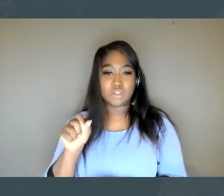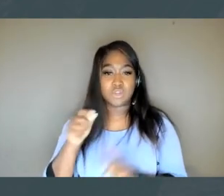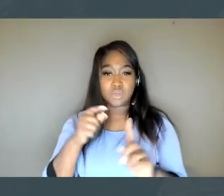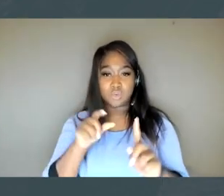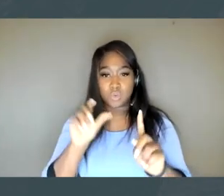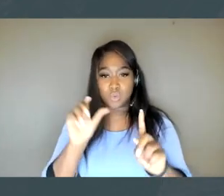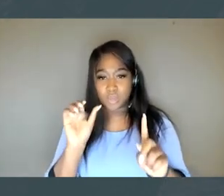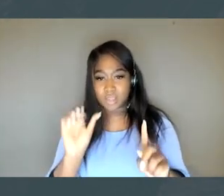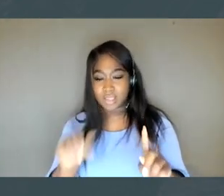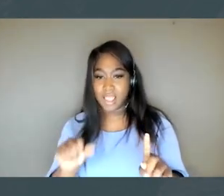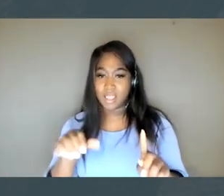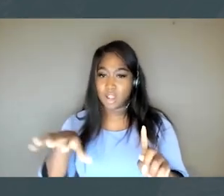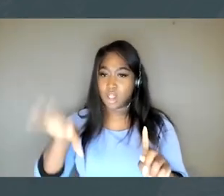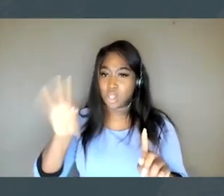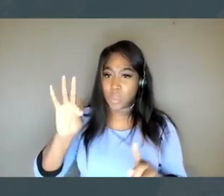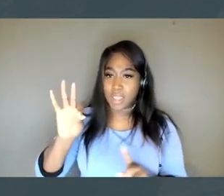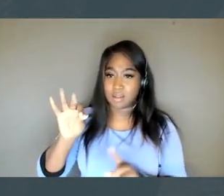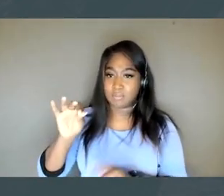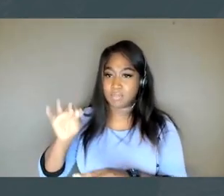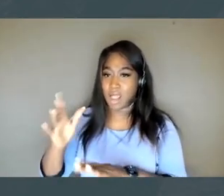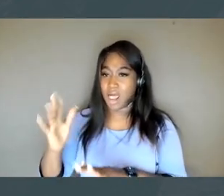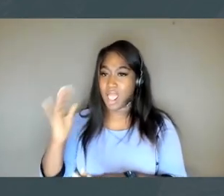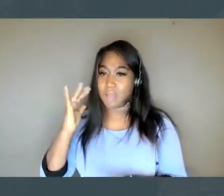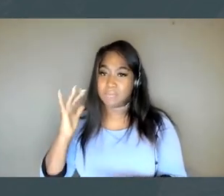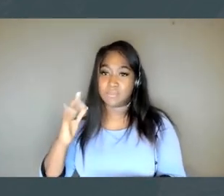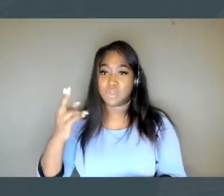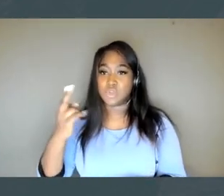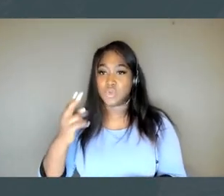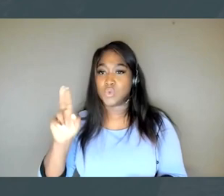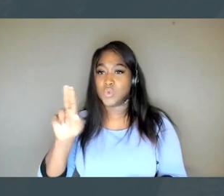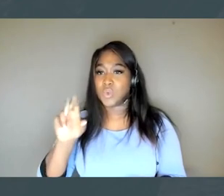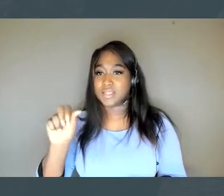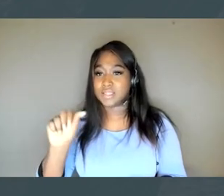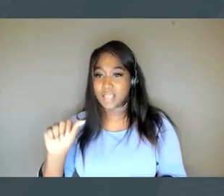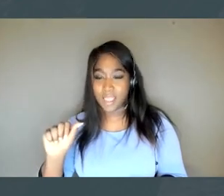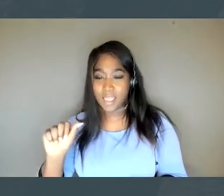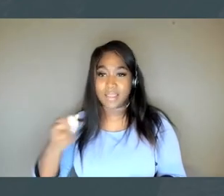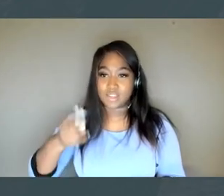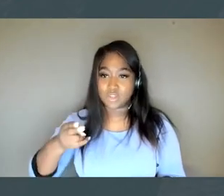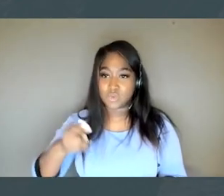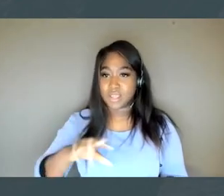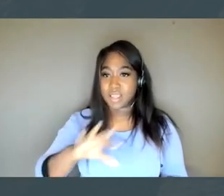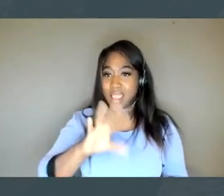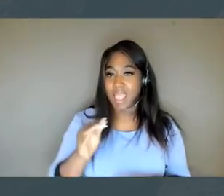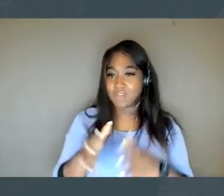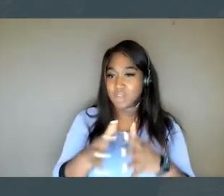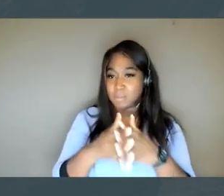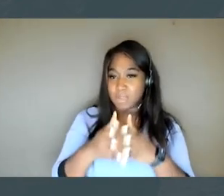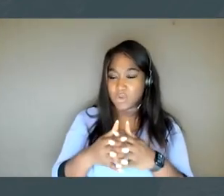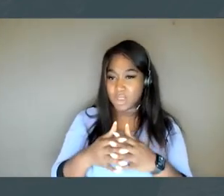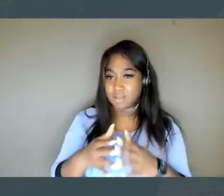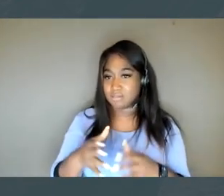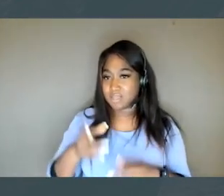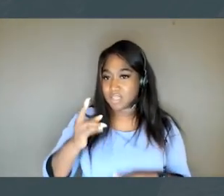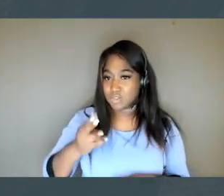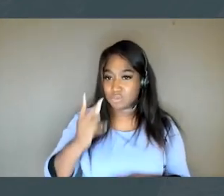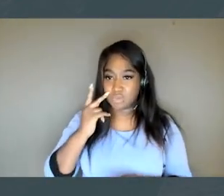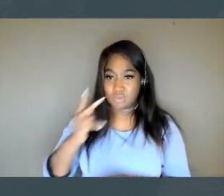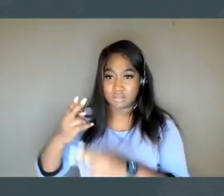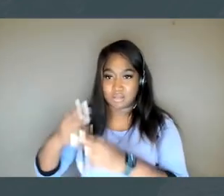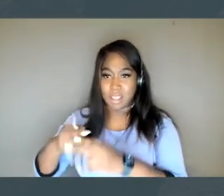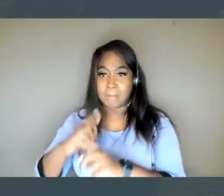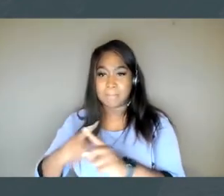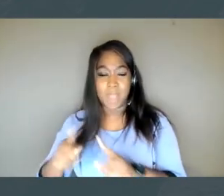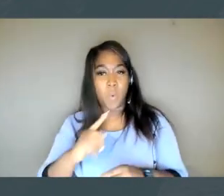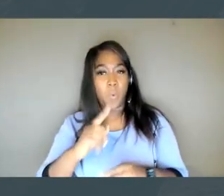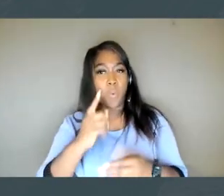know, in U.S. history, African American history, right? But what do you make of his German years? What do you make